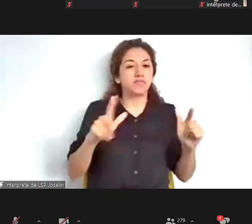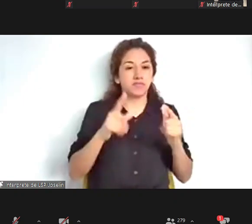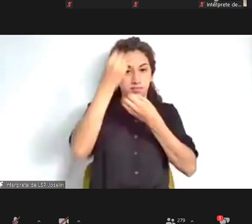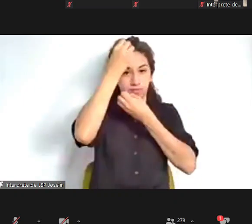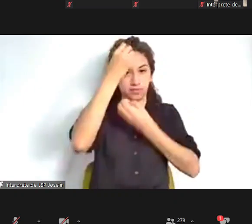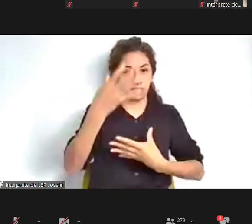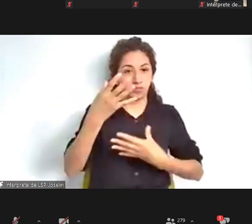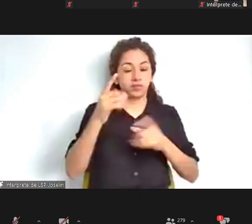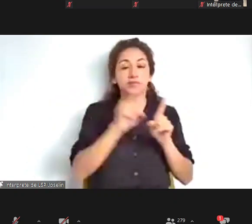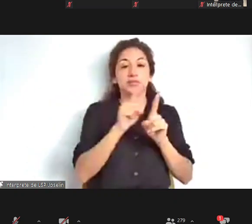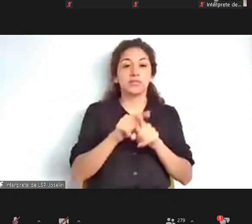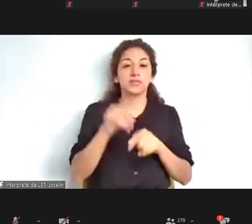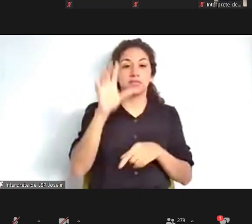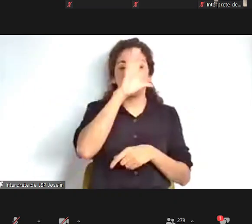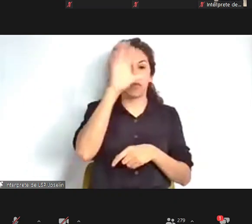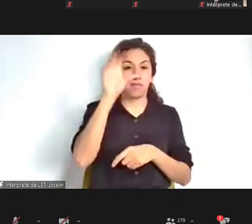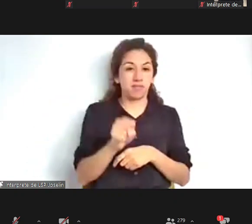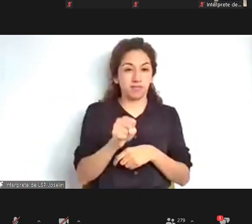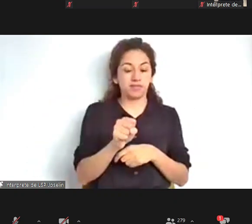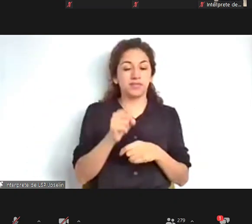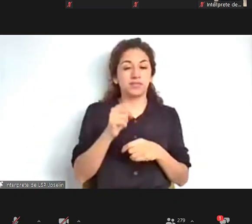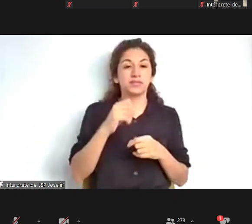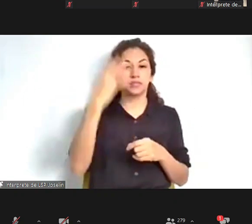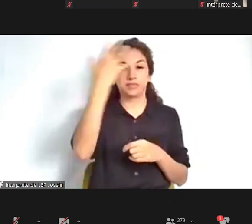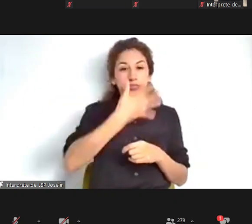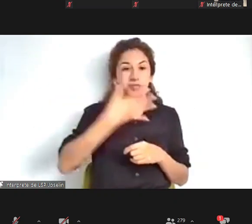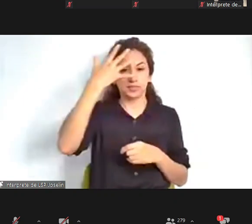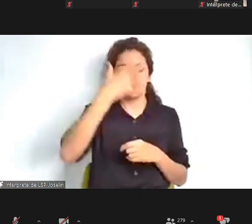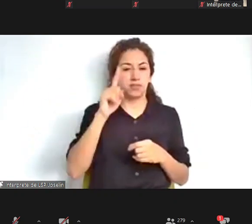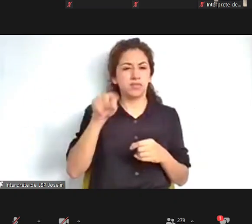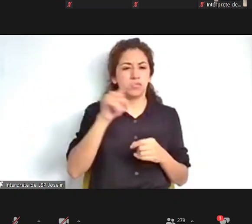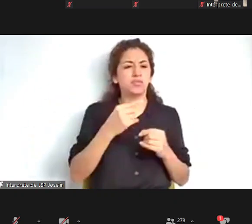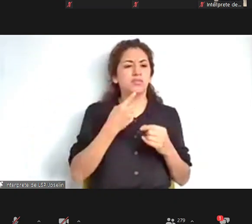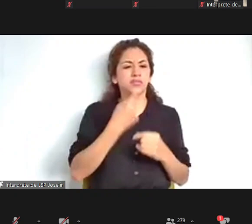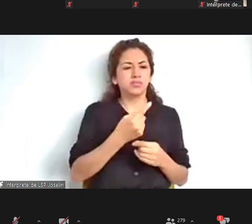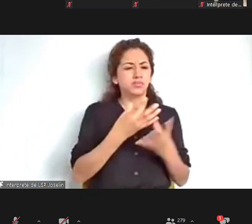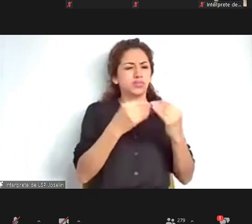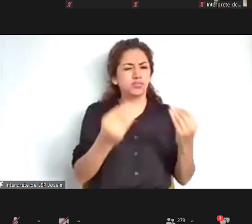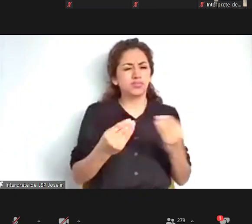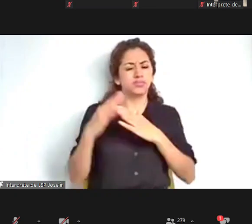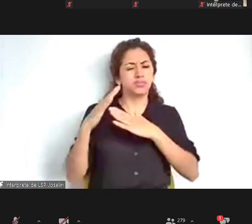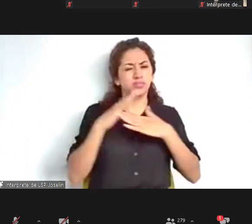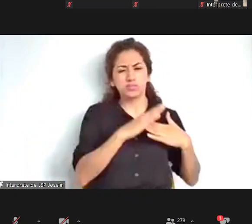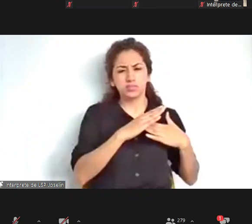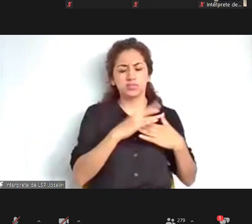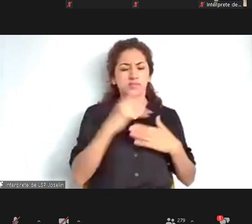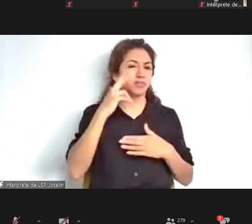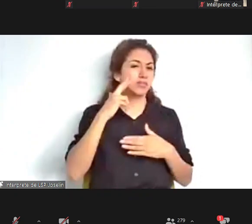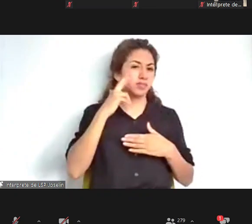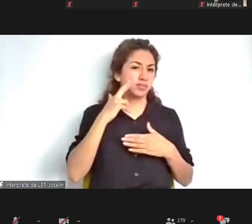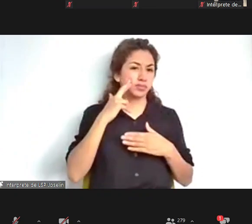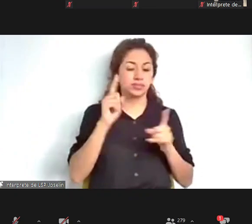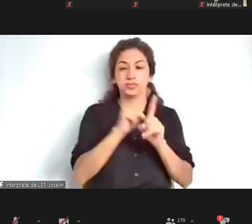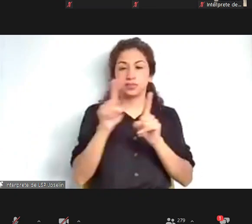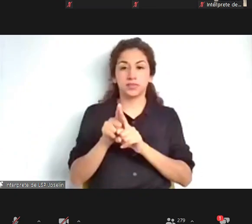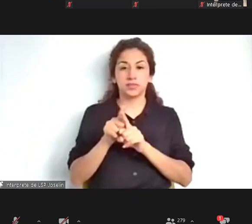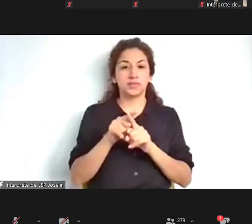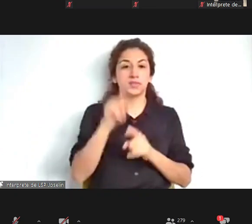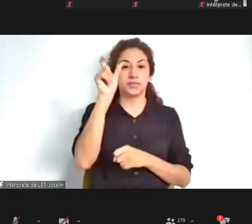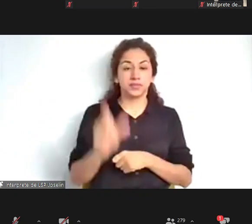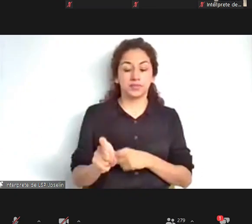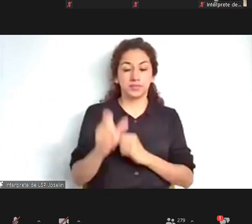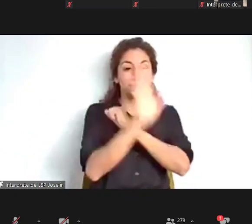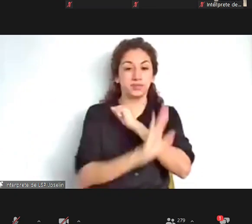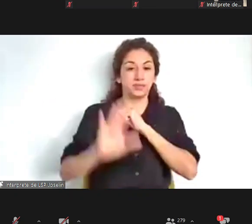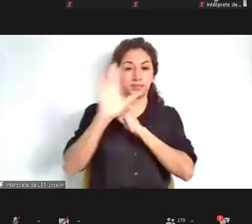is up prior and free and well informed to the representatives of the group that have uh defending